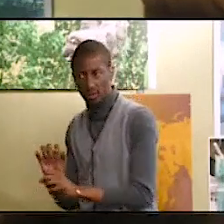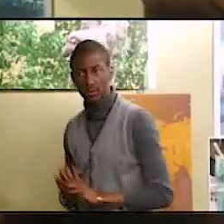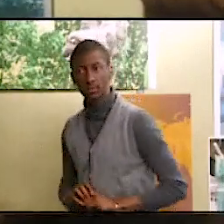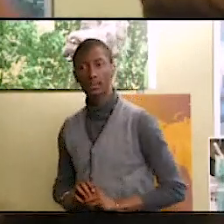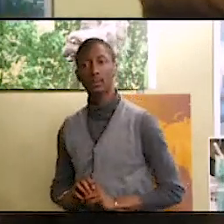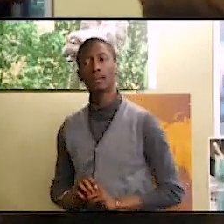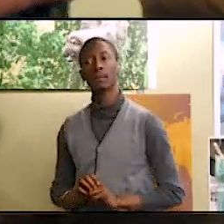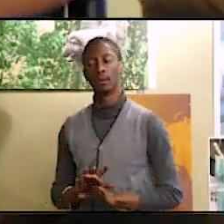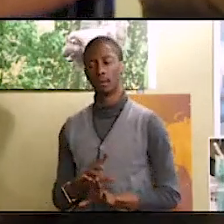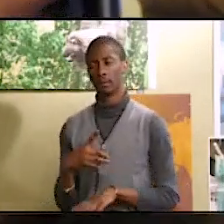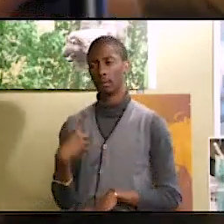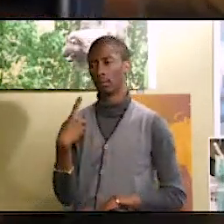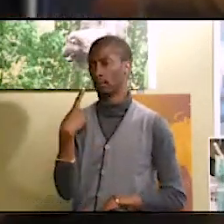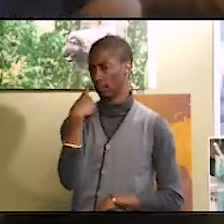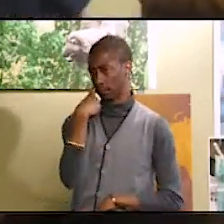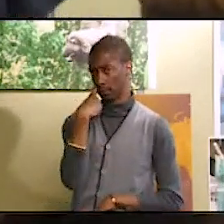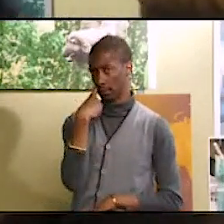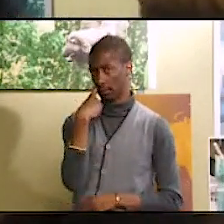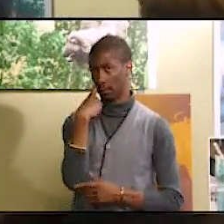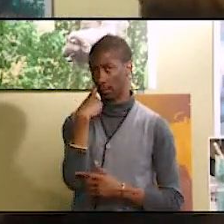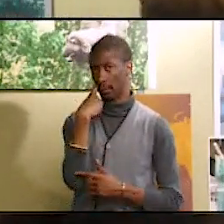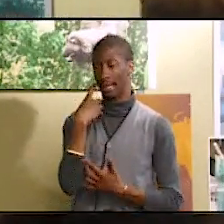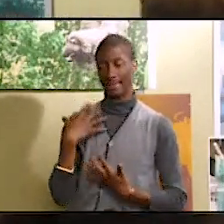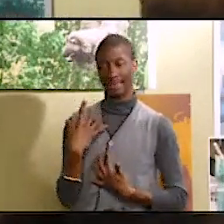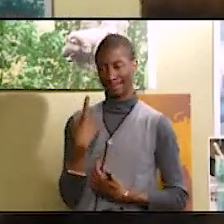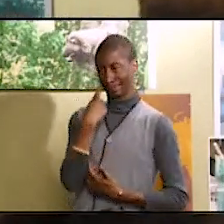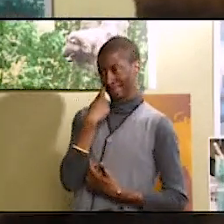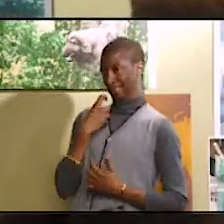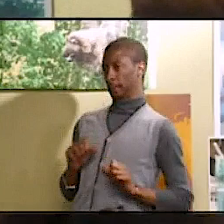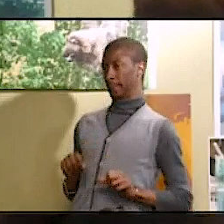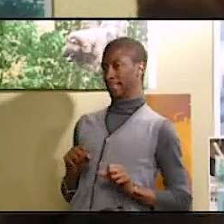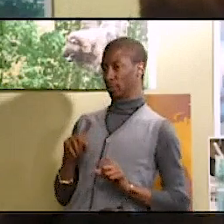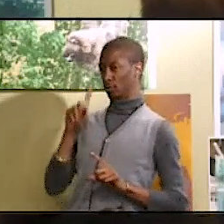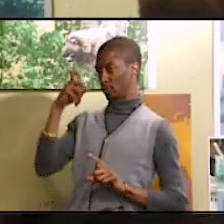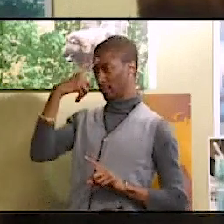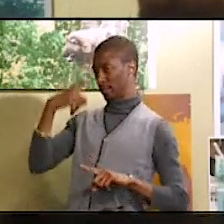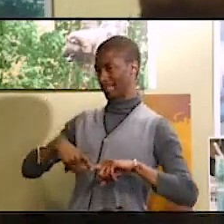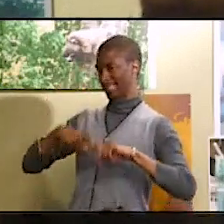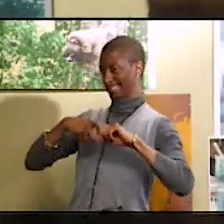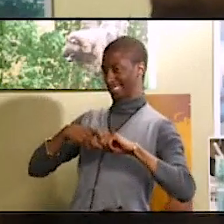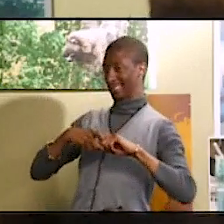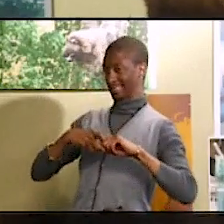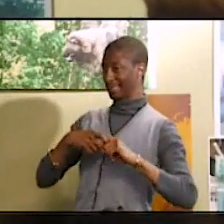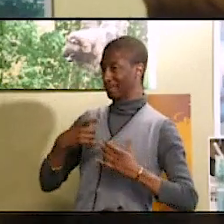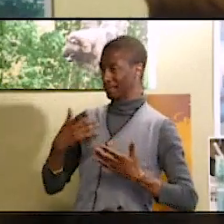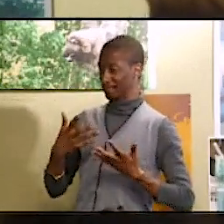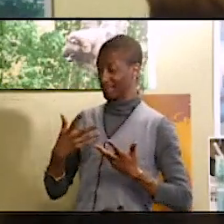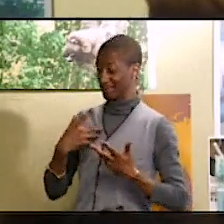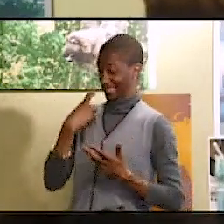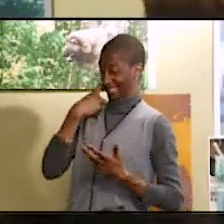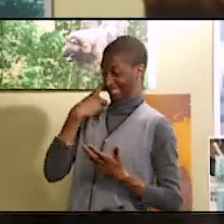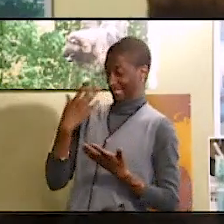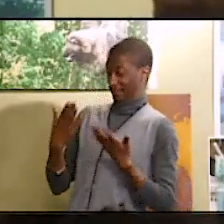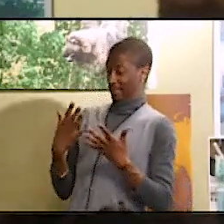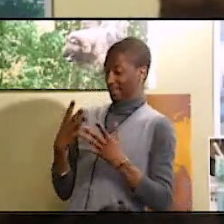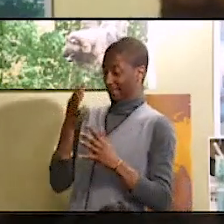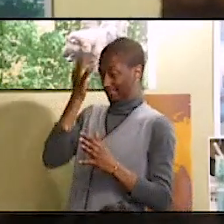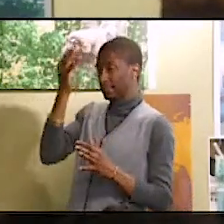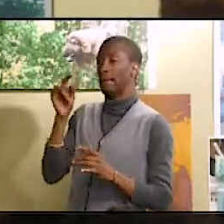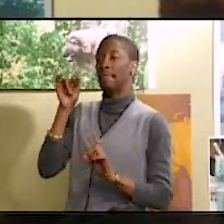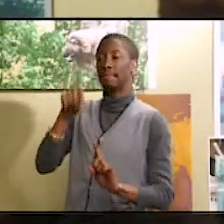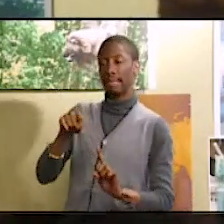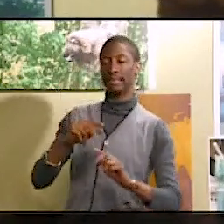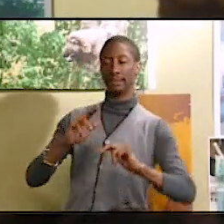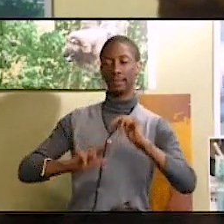During the recent or potential government shutdown that we were about to have, this facility here is